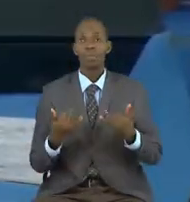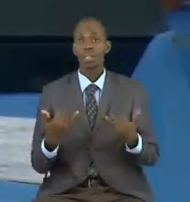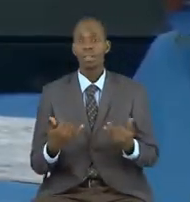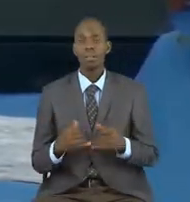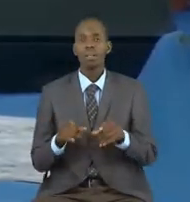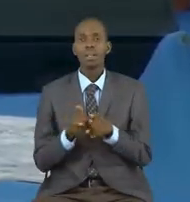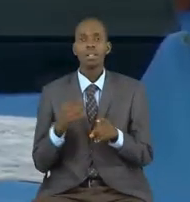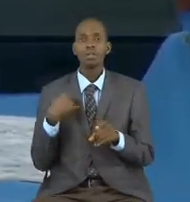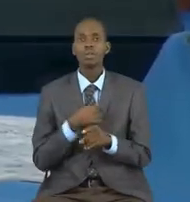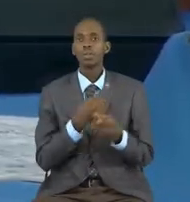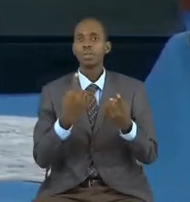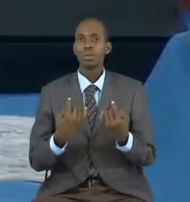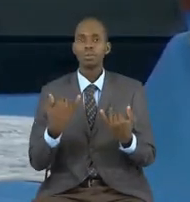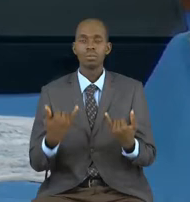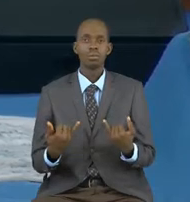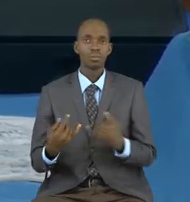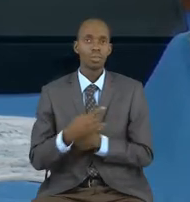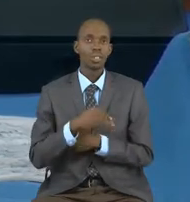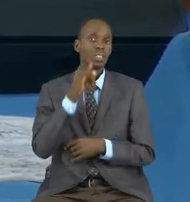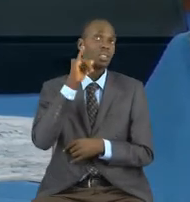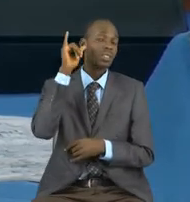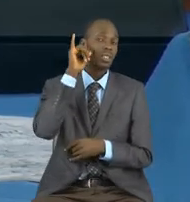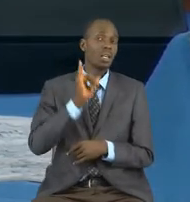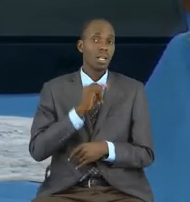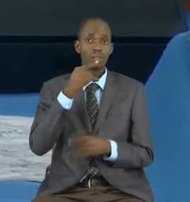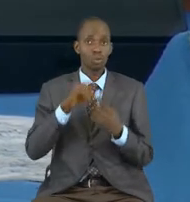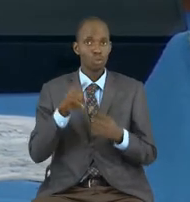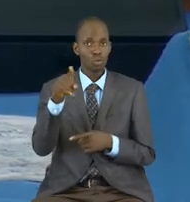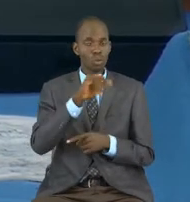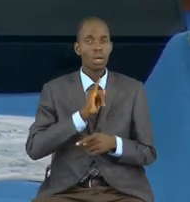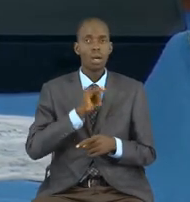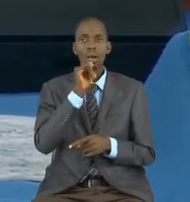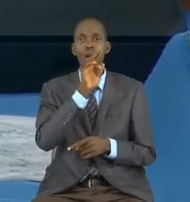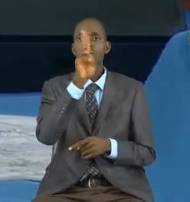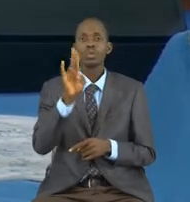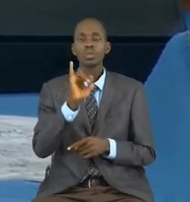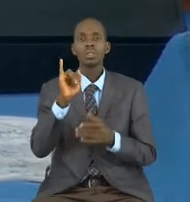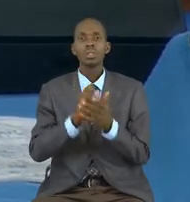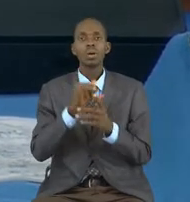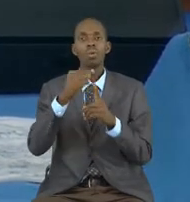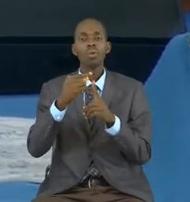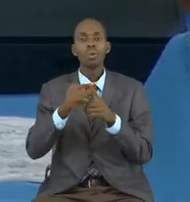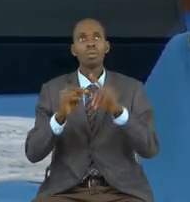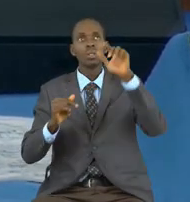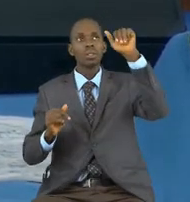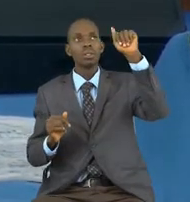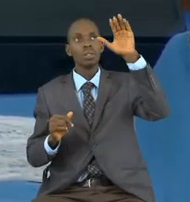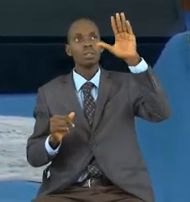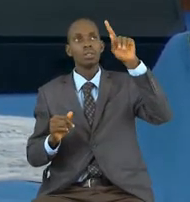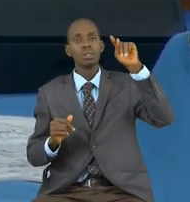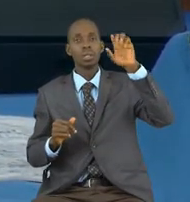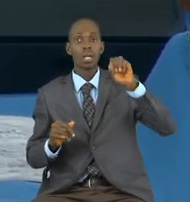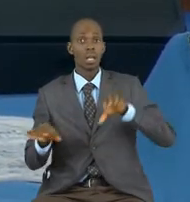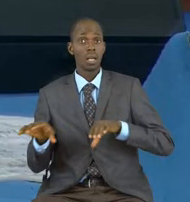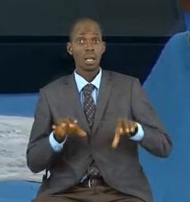today, yesterday I told you, I'm using the letters of Acts, A-C-T-S. Yesterday